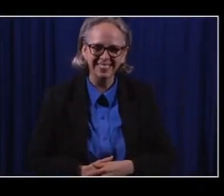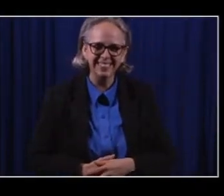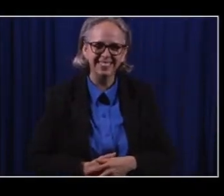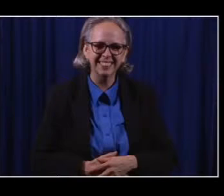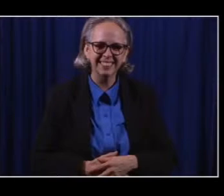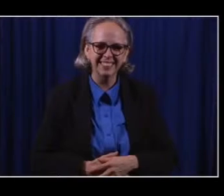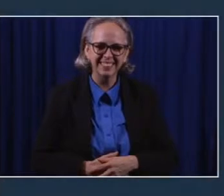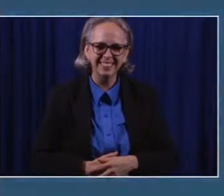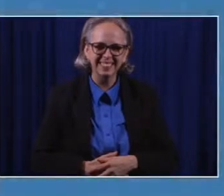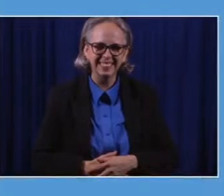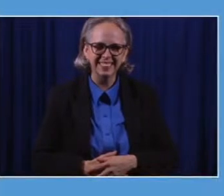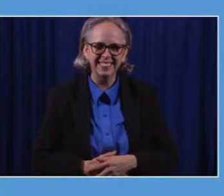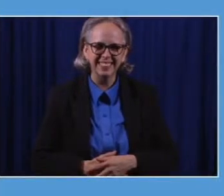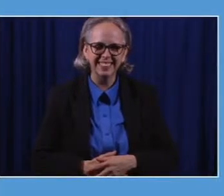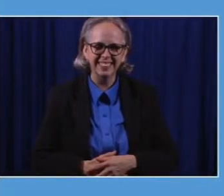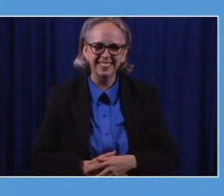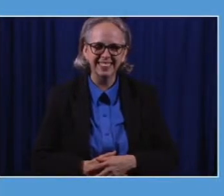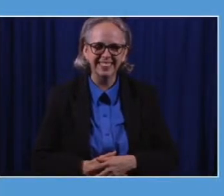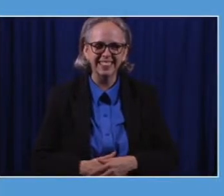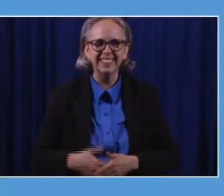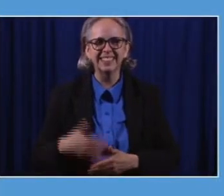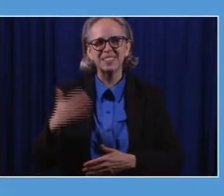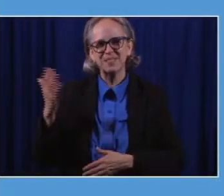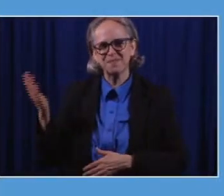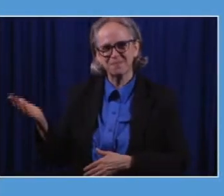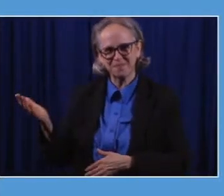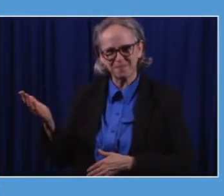We have a little video.